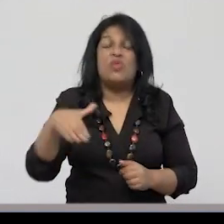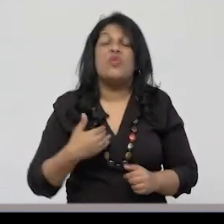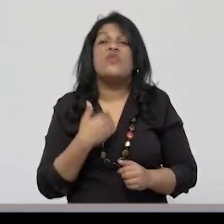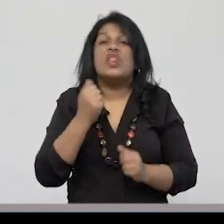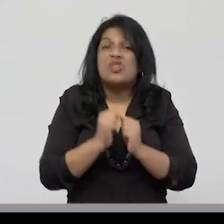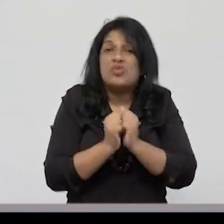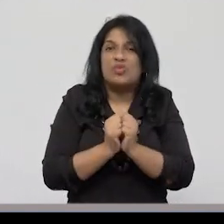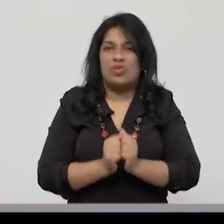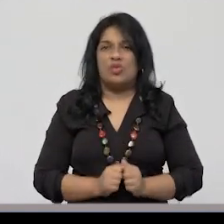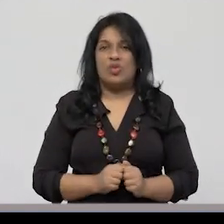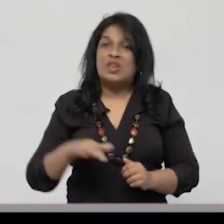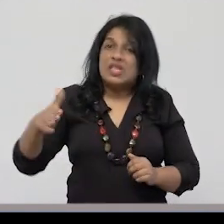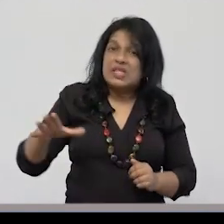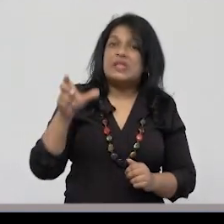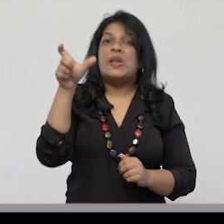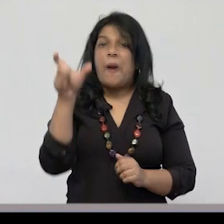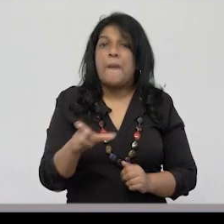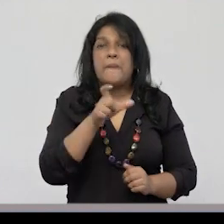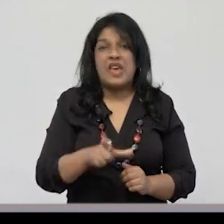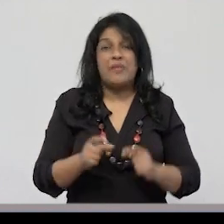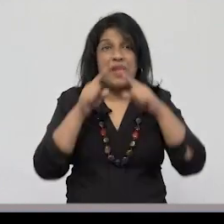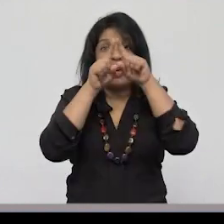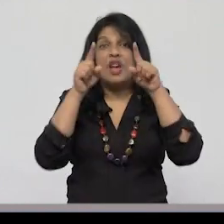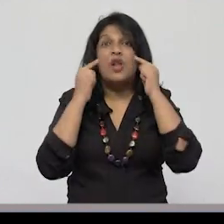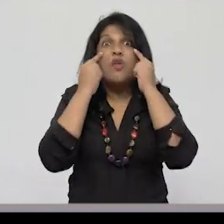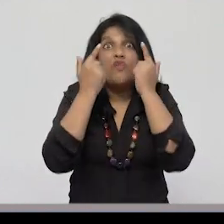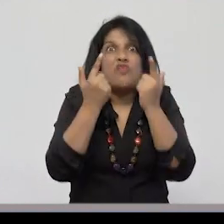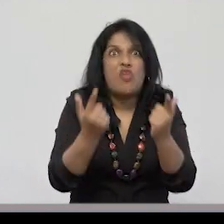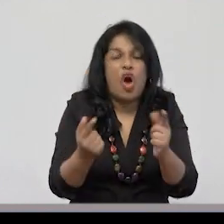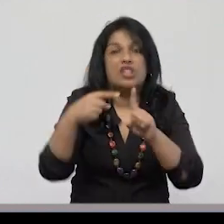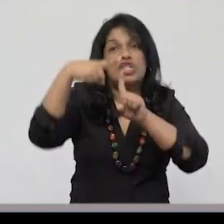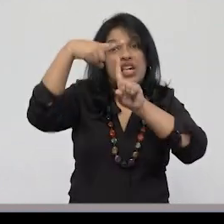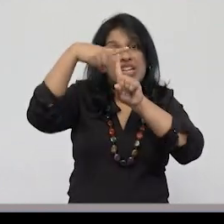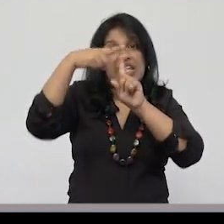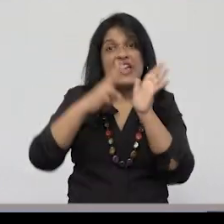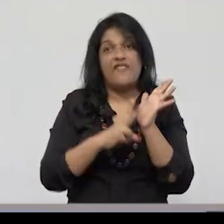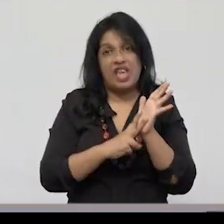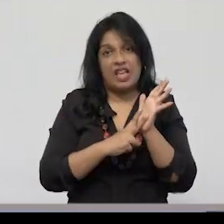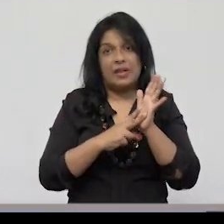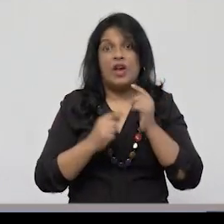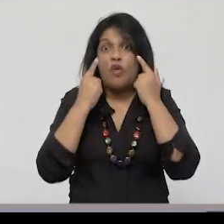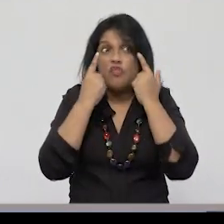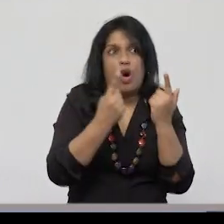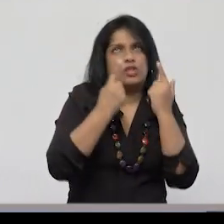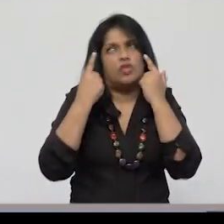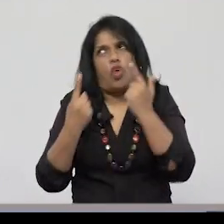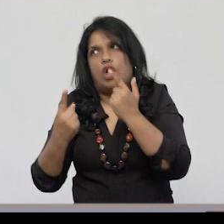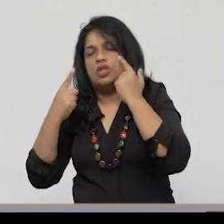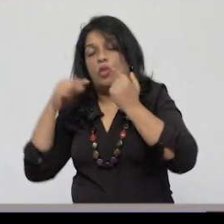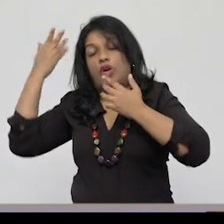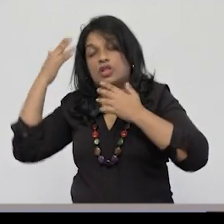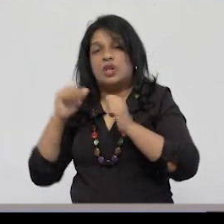They go to the TV. They flip through that. I want to tell you, if the TV is your place of rest and getting your mental rest